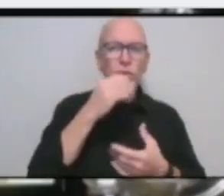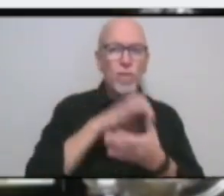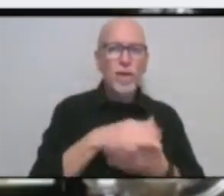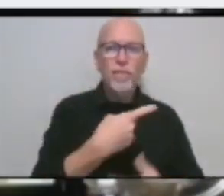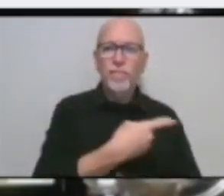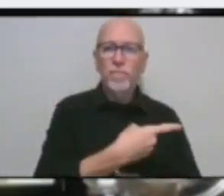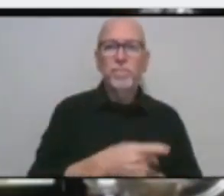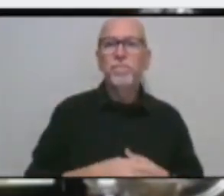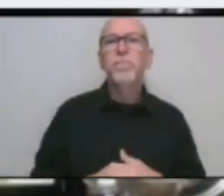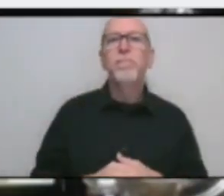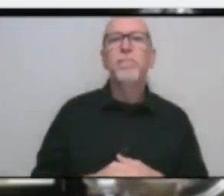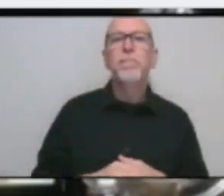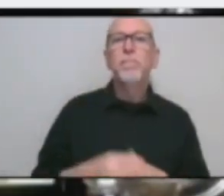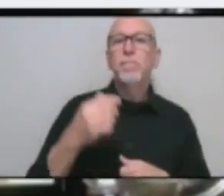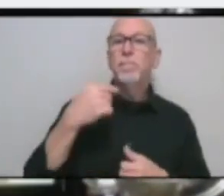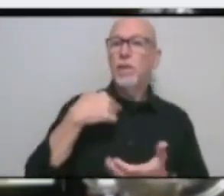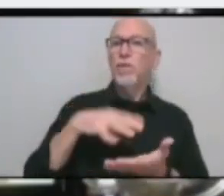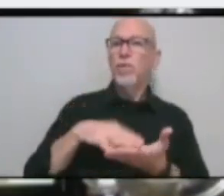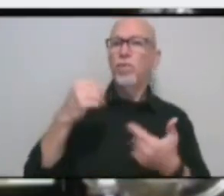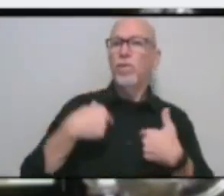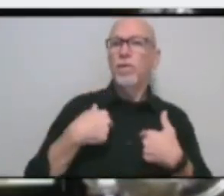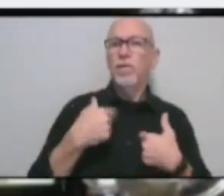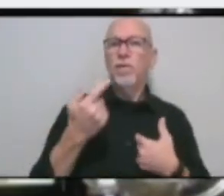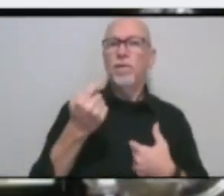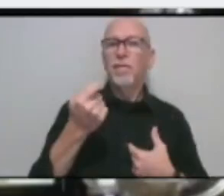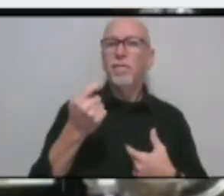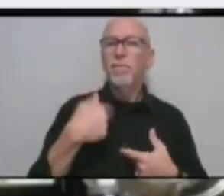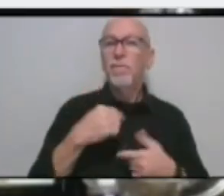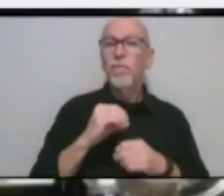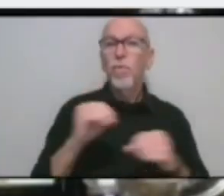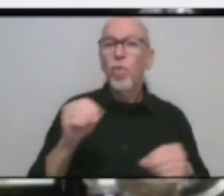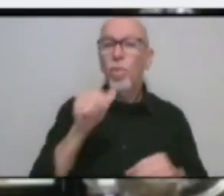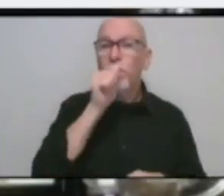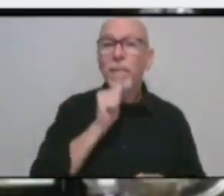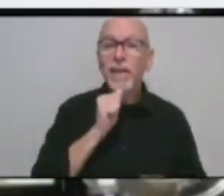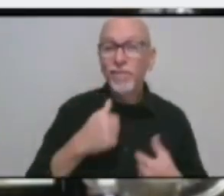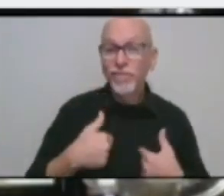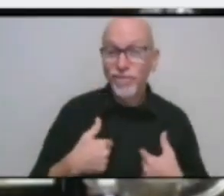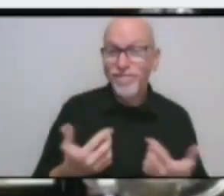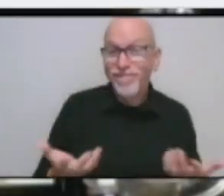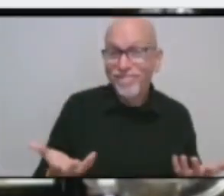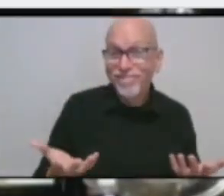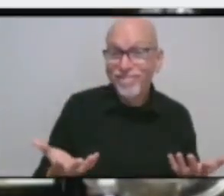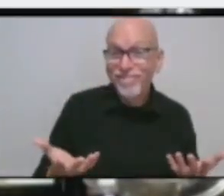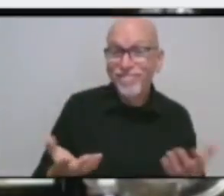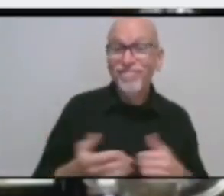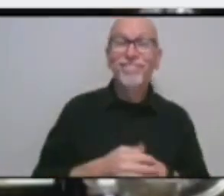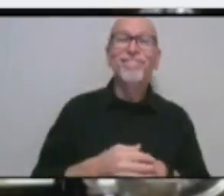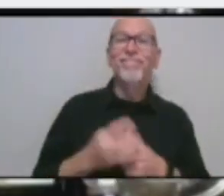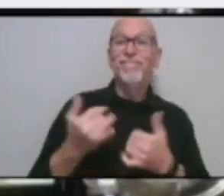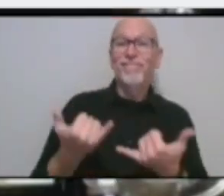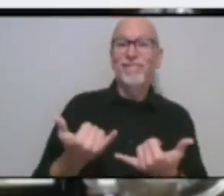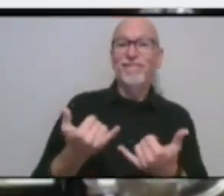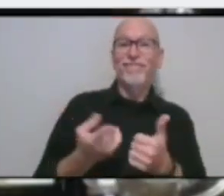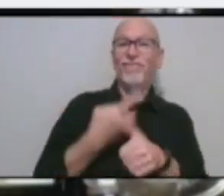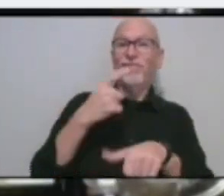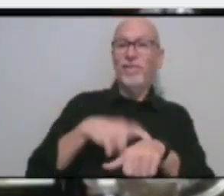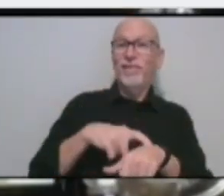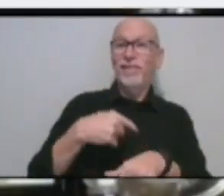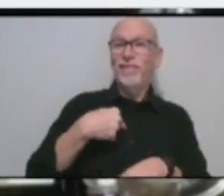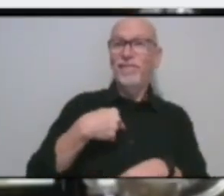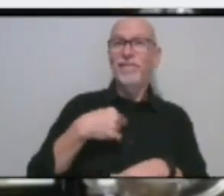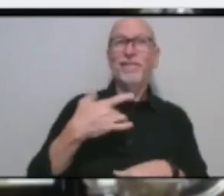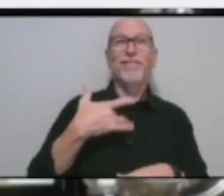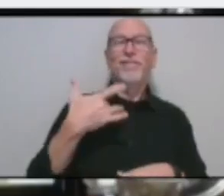I'm learned that I'm somewhat of an impatient patient. This is one of the first times I've been pinned down,